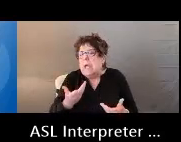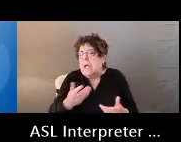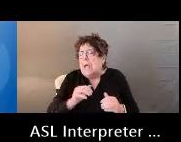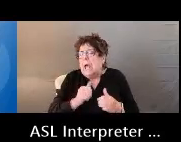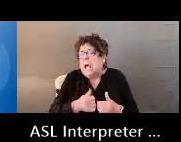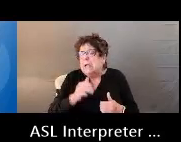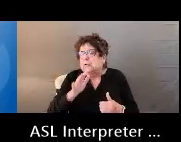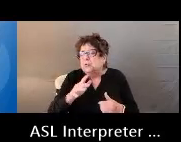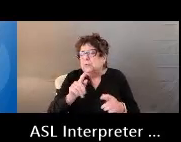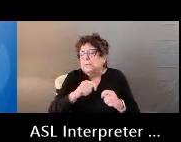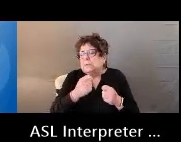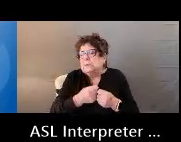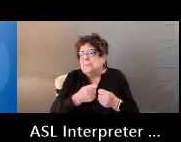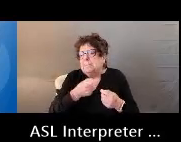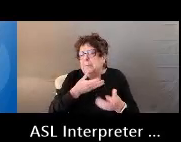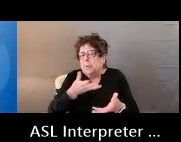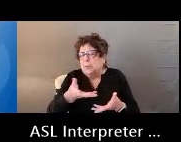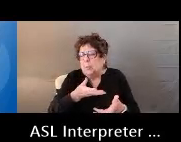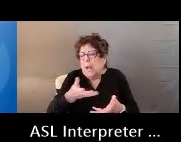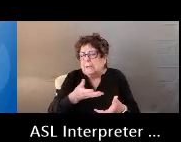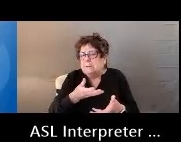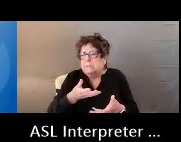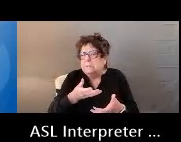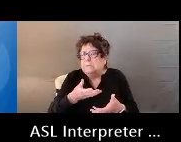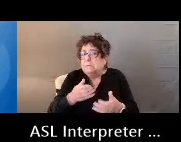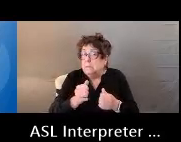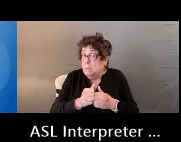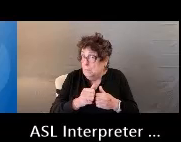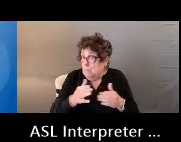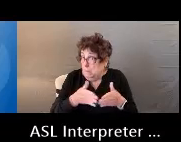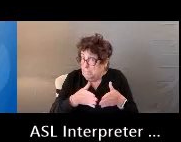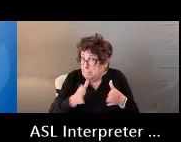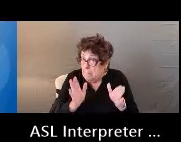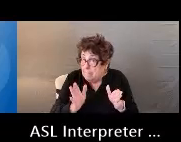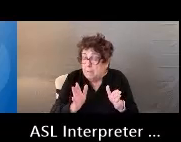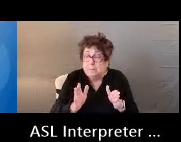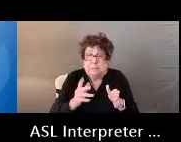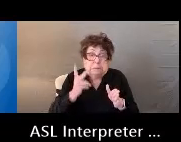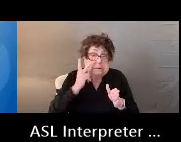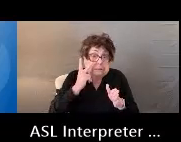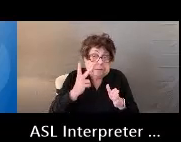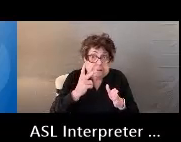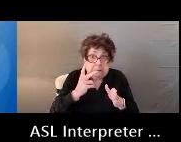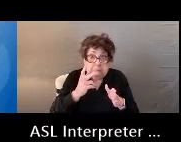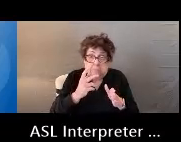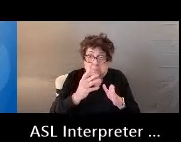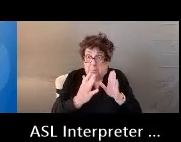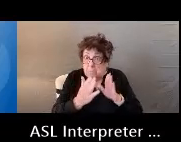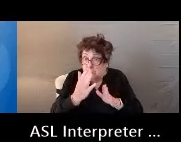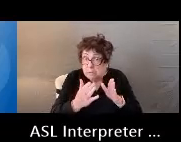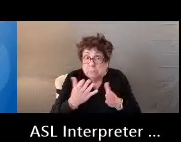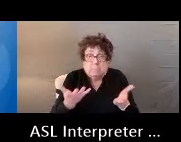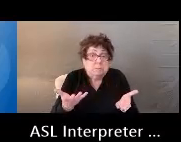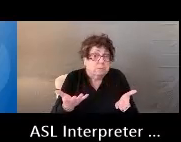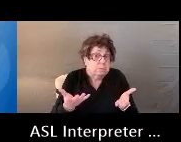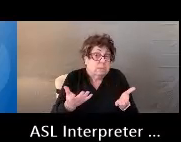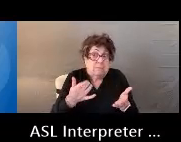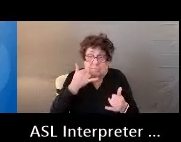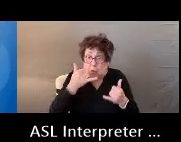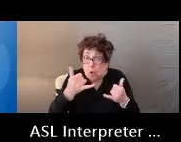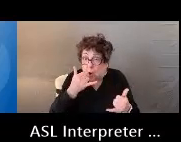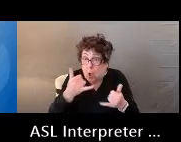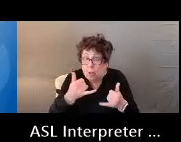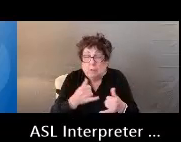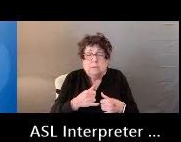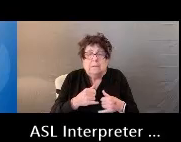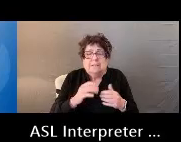interact with the public? Do they see them in person? Do they get phone calls? Some of our divisions, they didn't have